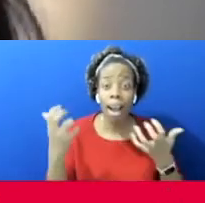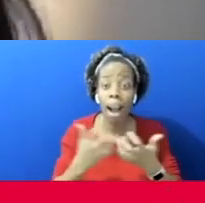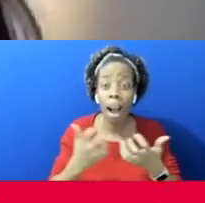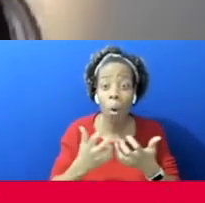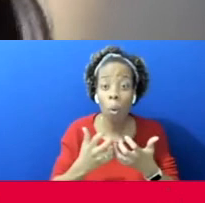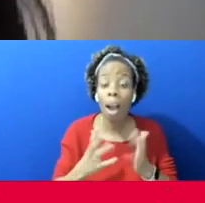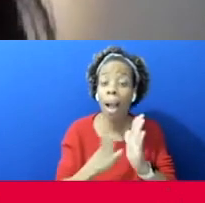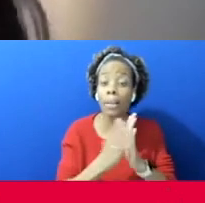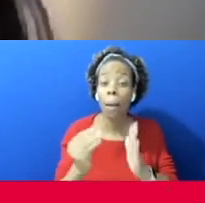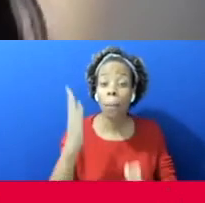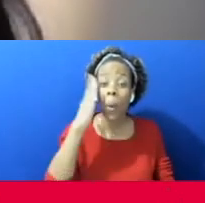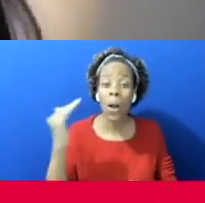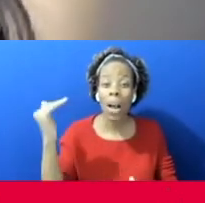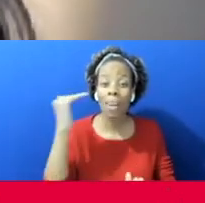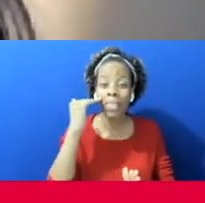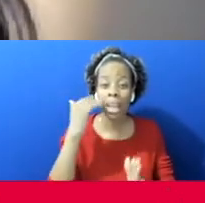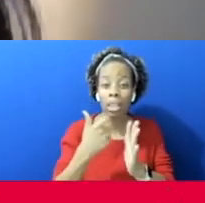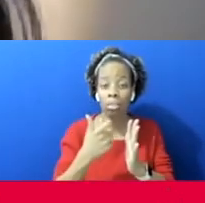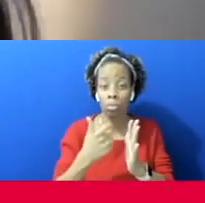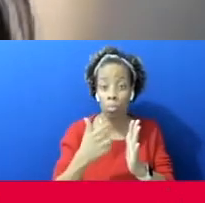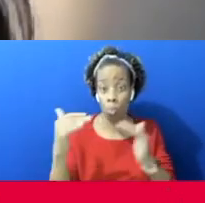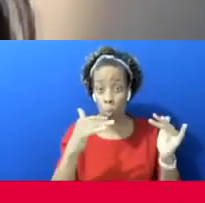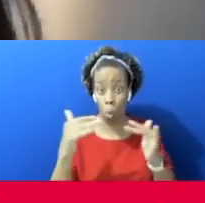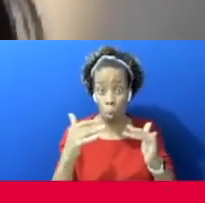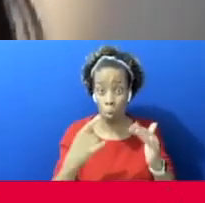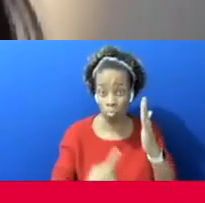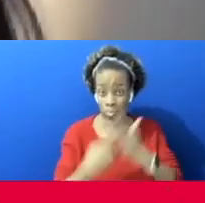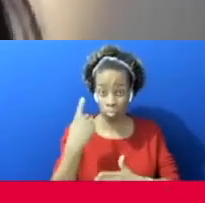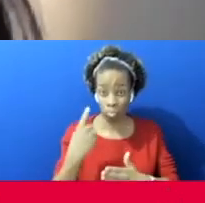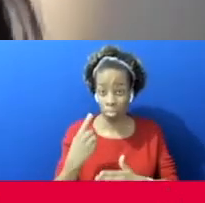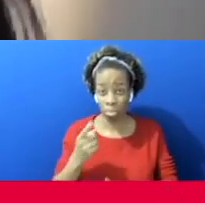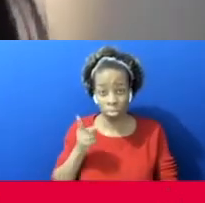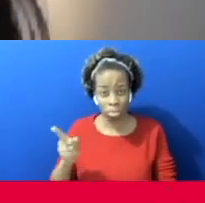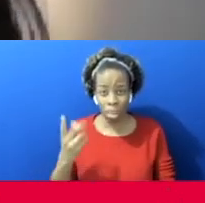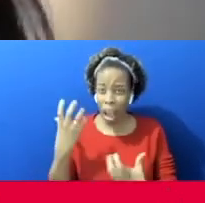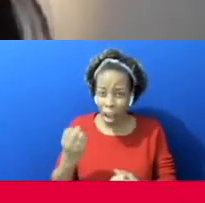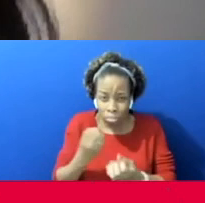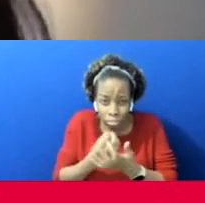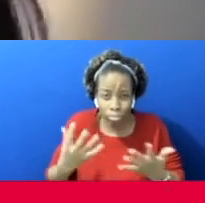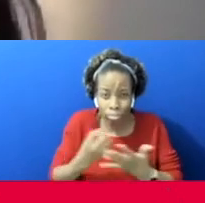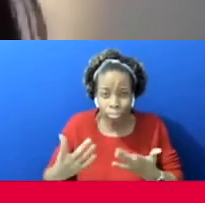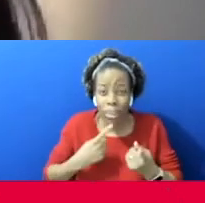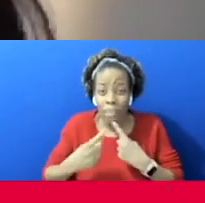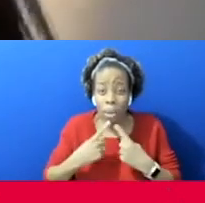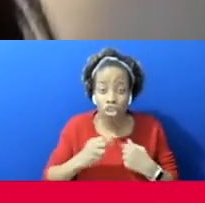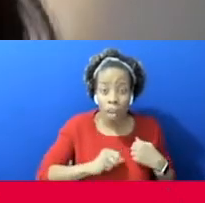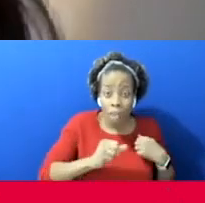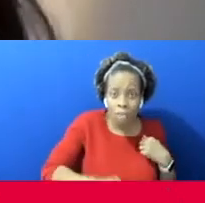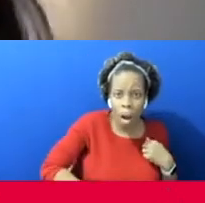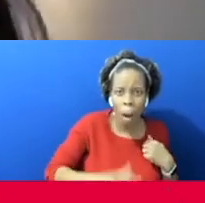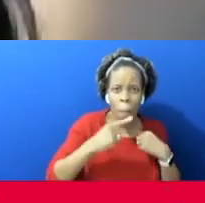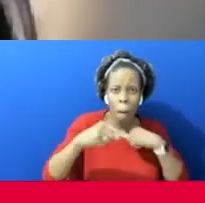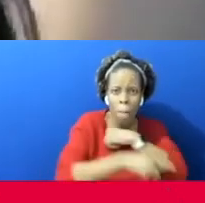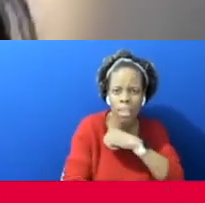Vietnam War, the Viet Cong are an incredible, incredible source of knowledge of how, you know, farmers and peasants armed themselves, not just with